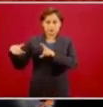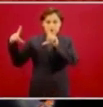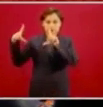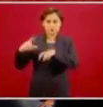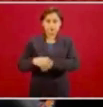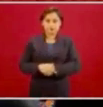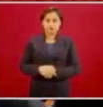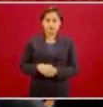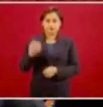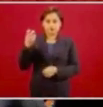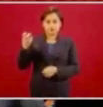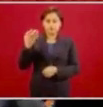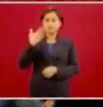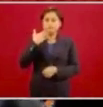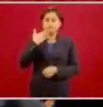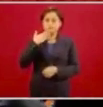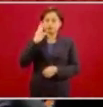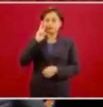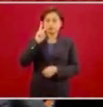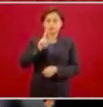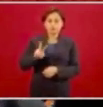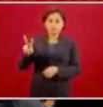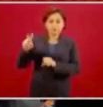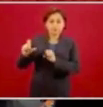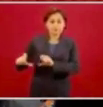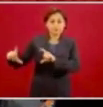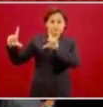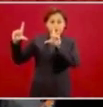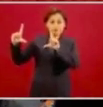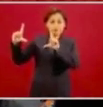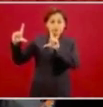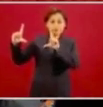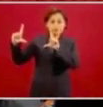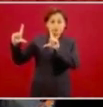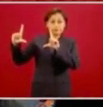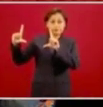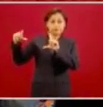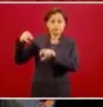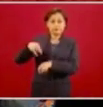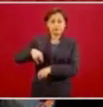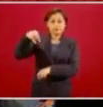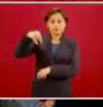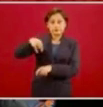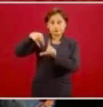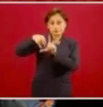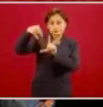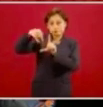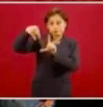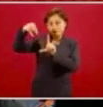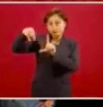Next one. Yes. So look at it. These bars